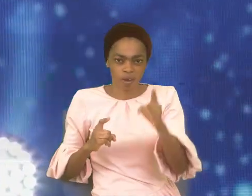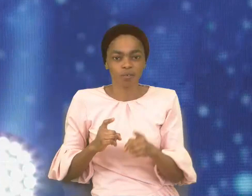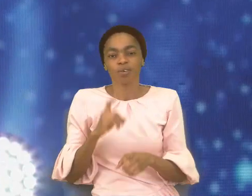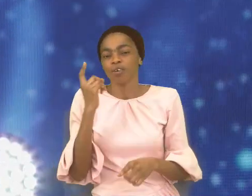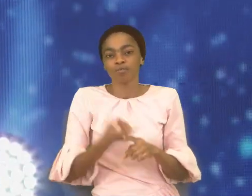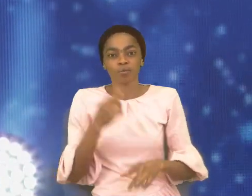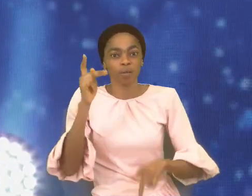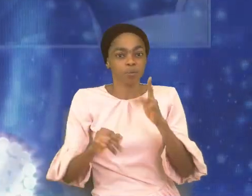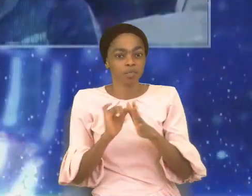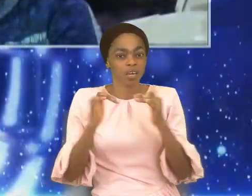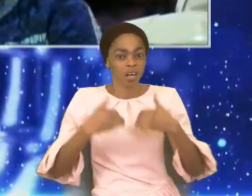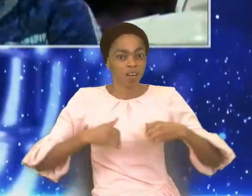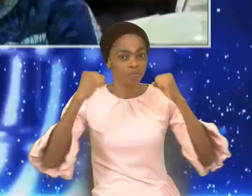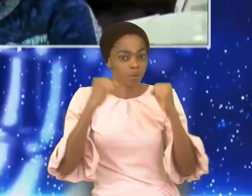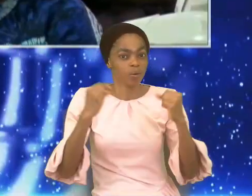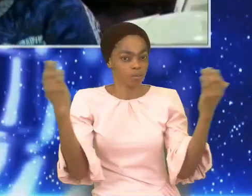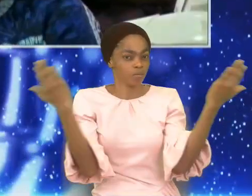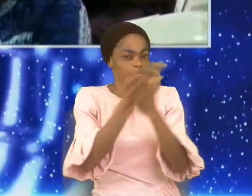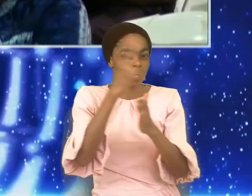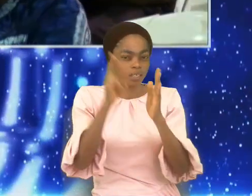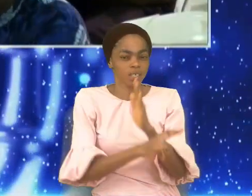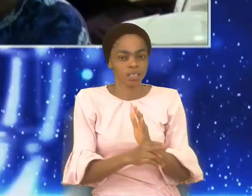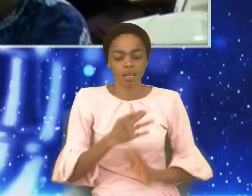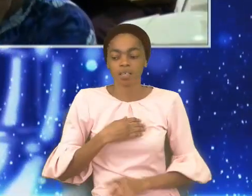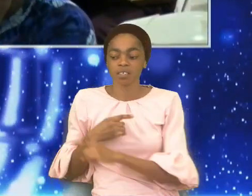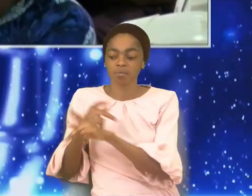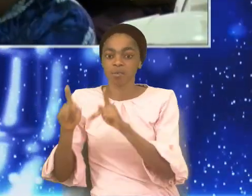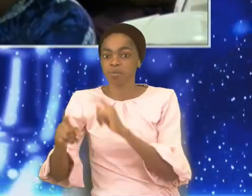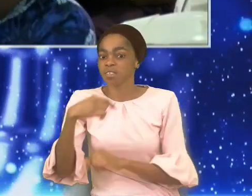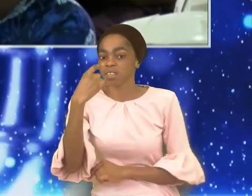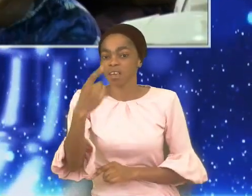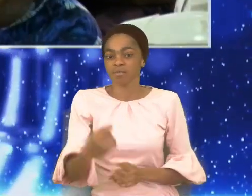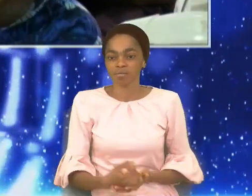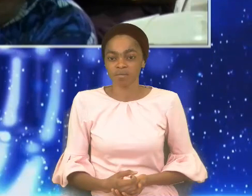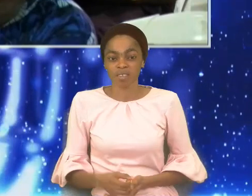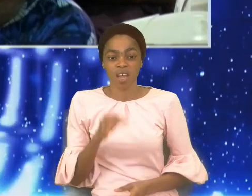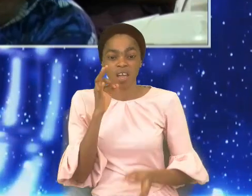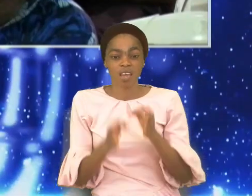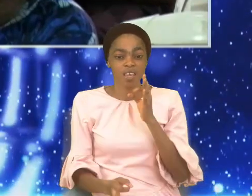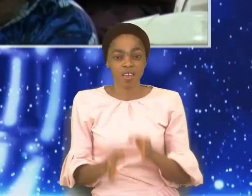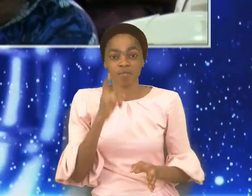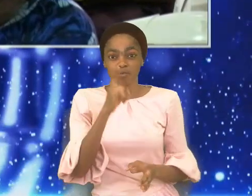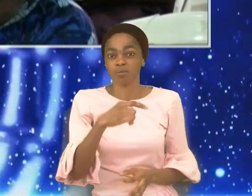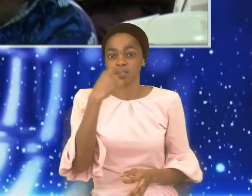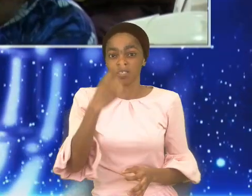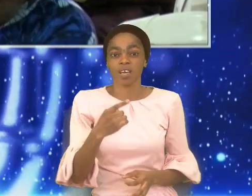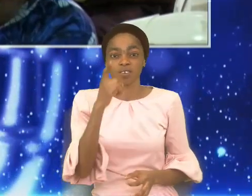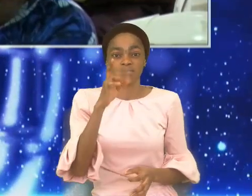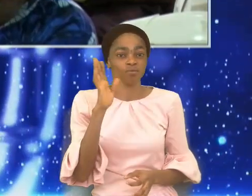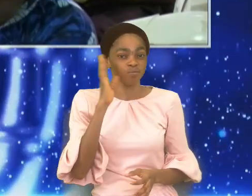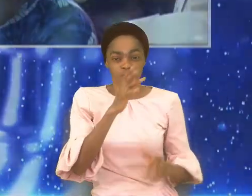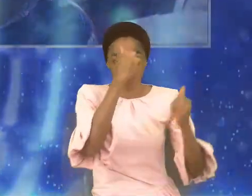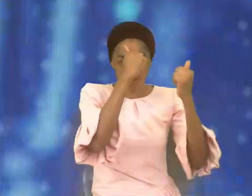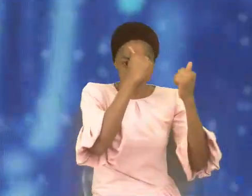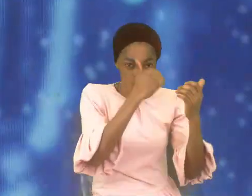say, if you say you are going to obey any other person,